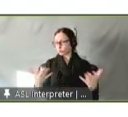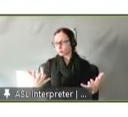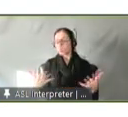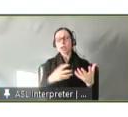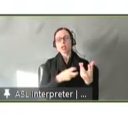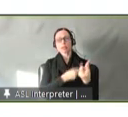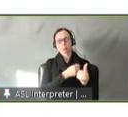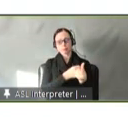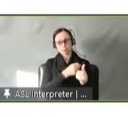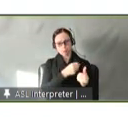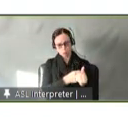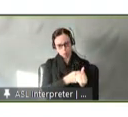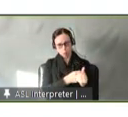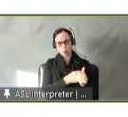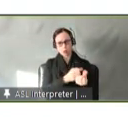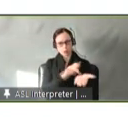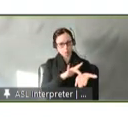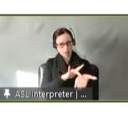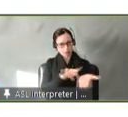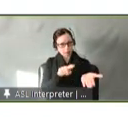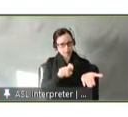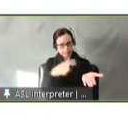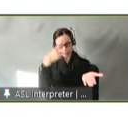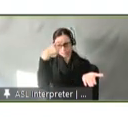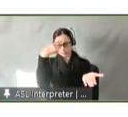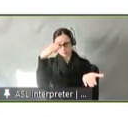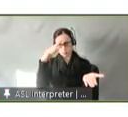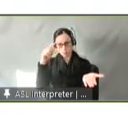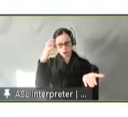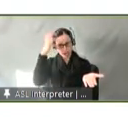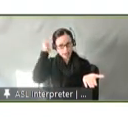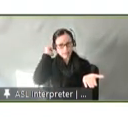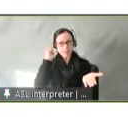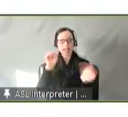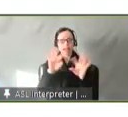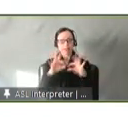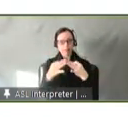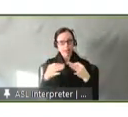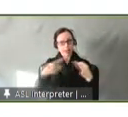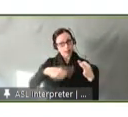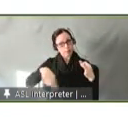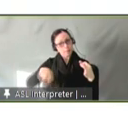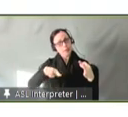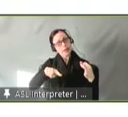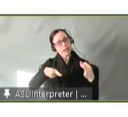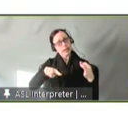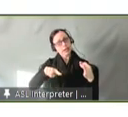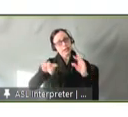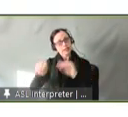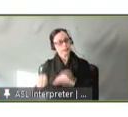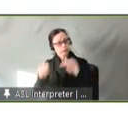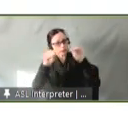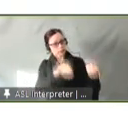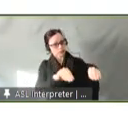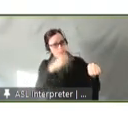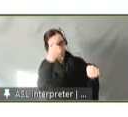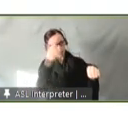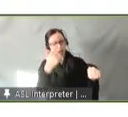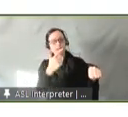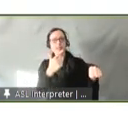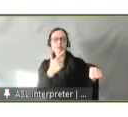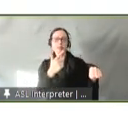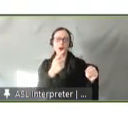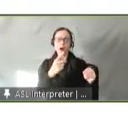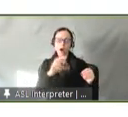support of the medical needs for Afghan families that were relocated as part of Operation Allies